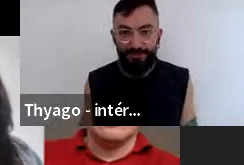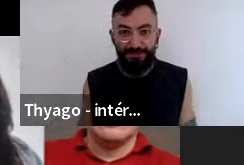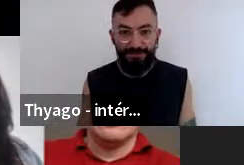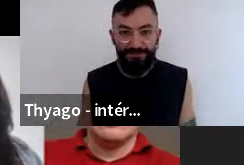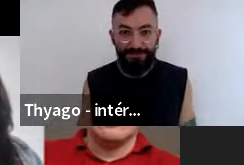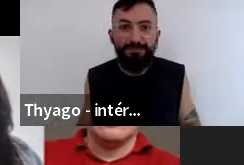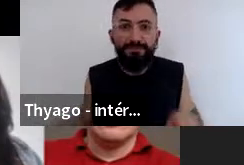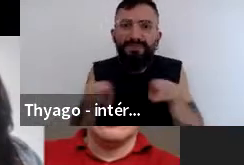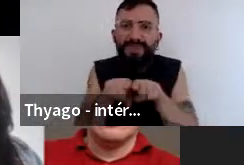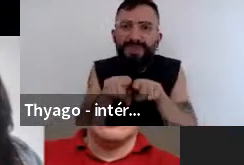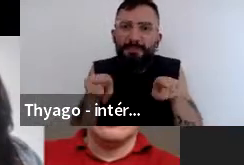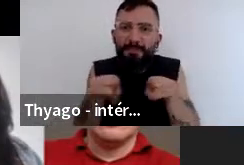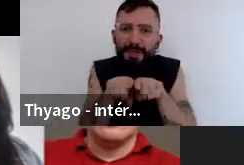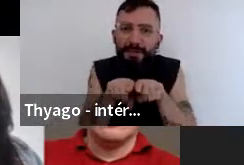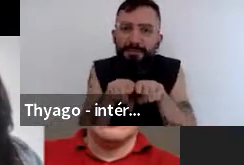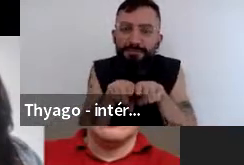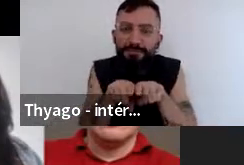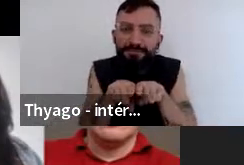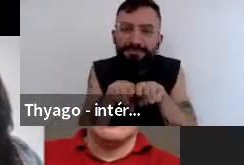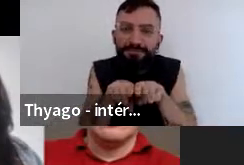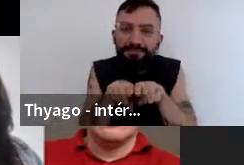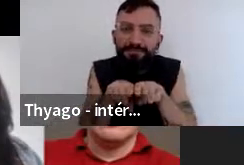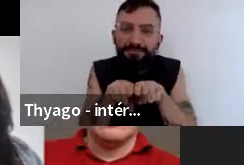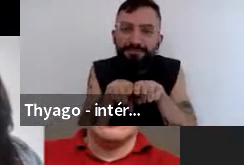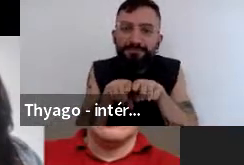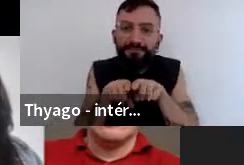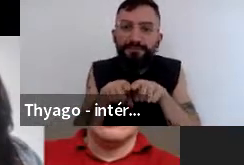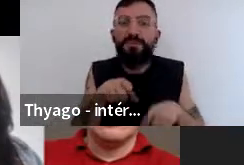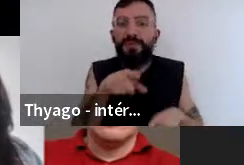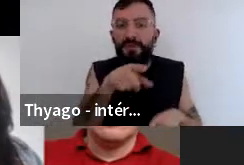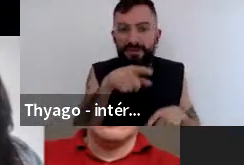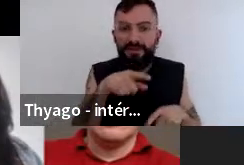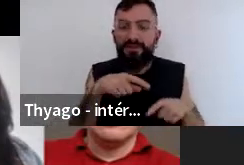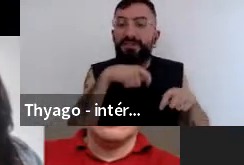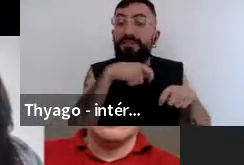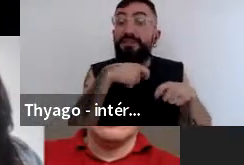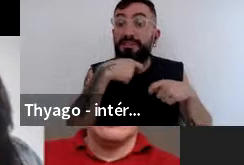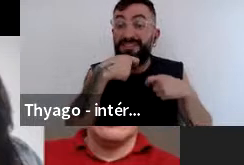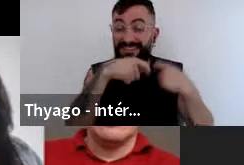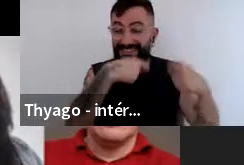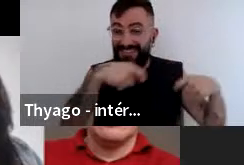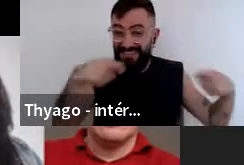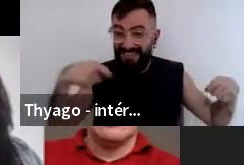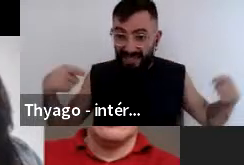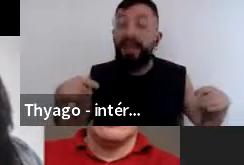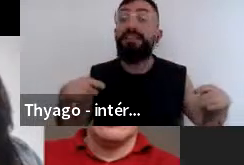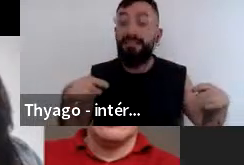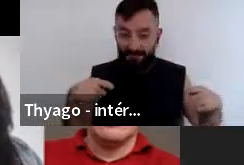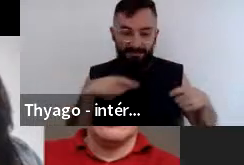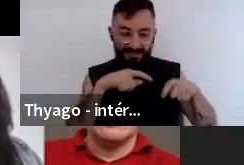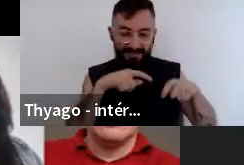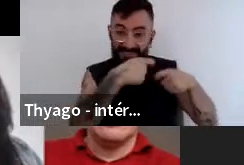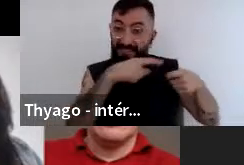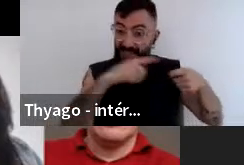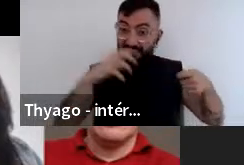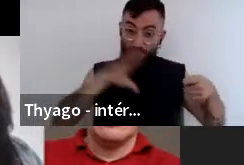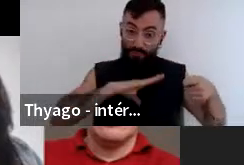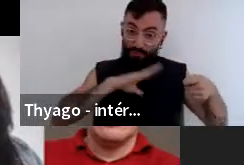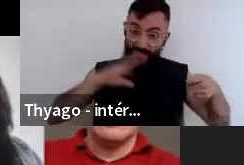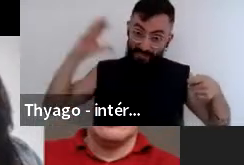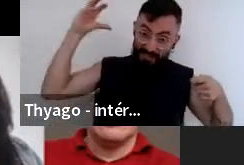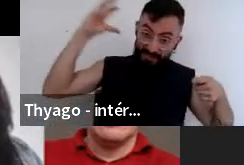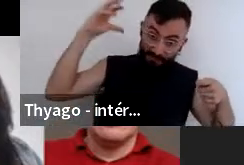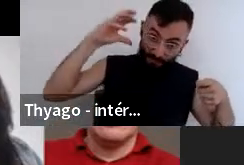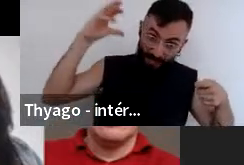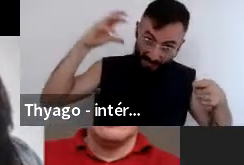Among the signs that show some influence from Portuguese, and that means that they